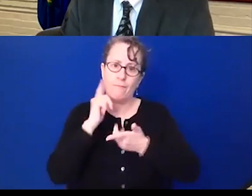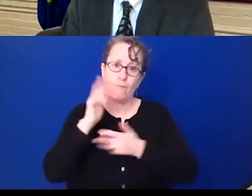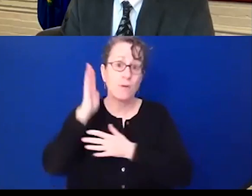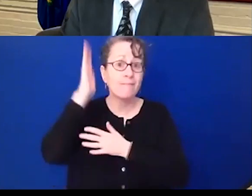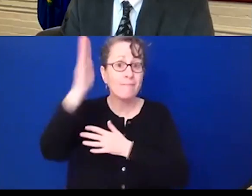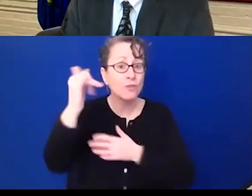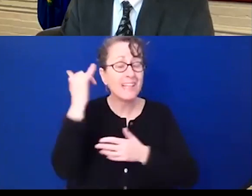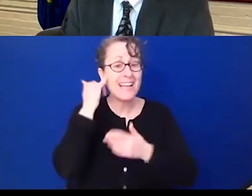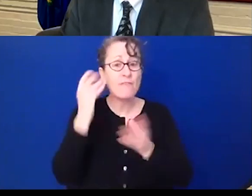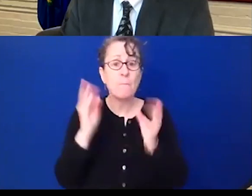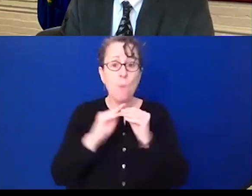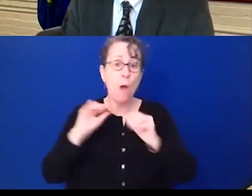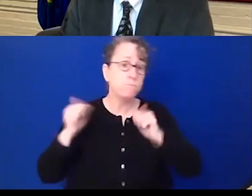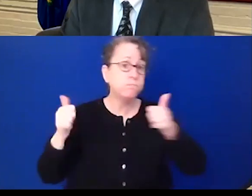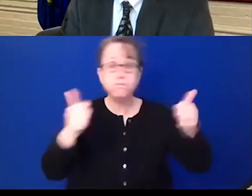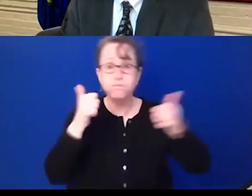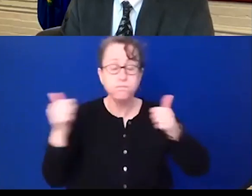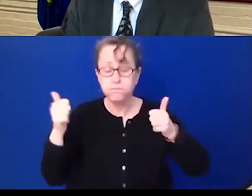there.